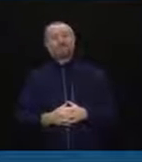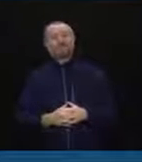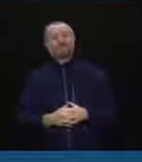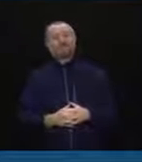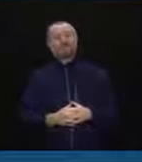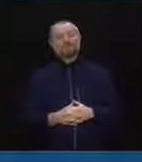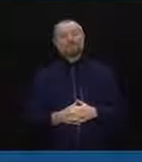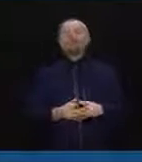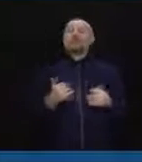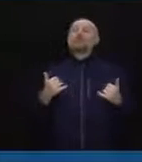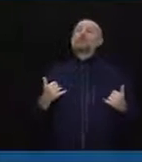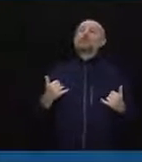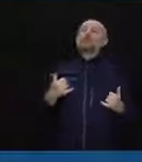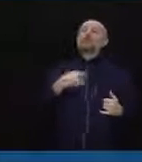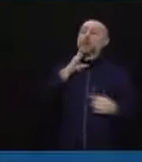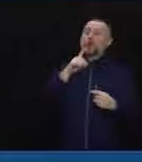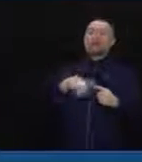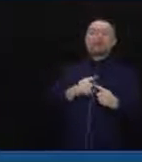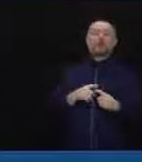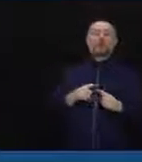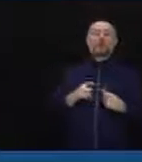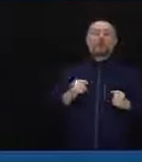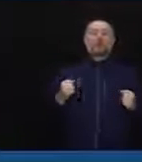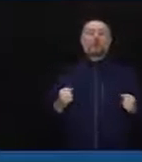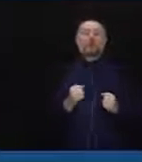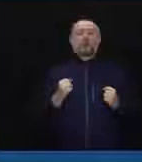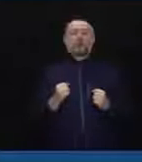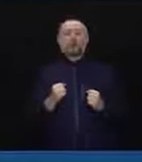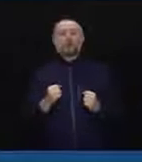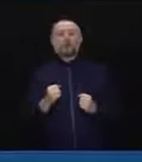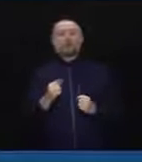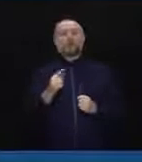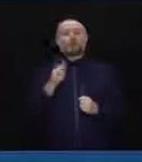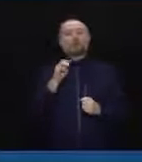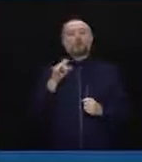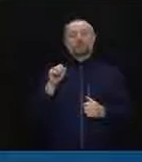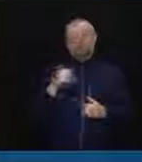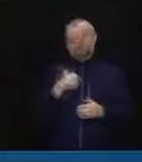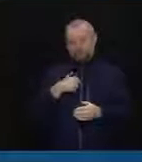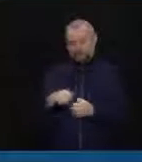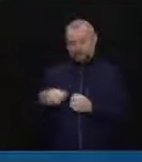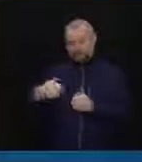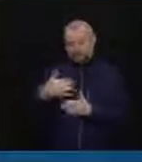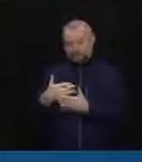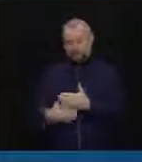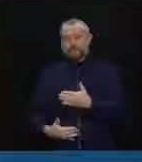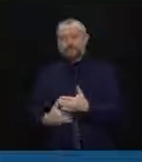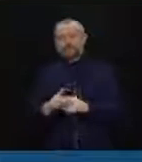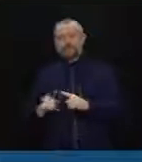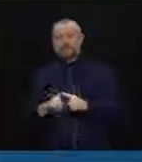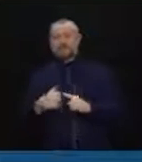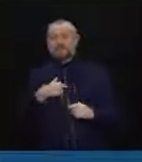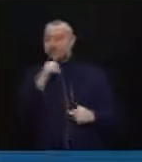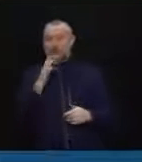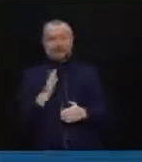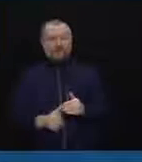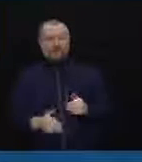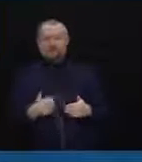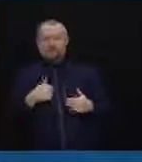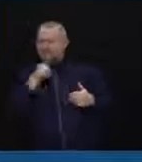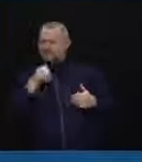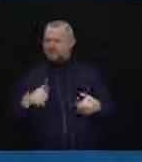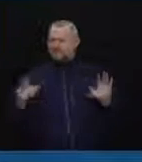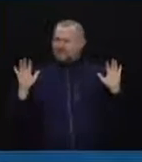this fight is not over. We're not surrendering. This is not disarmament. We're going to continue to be adaptable